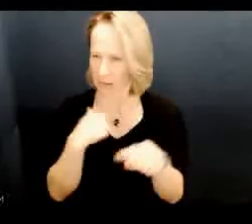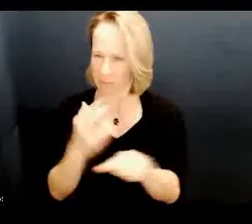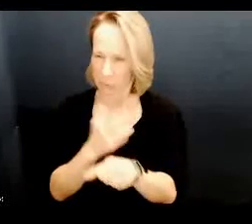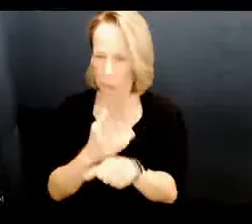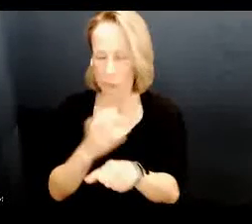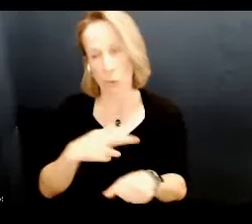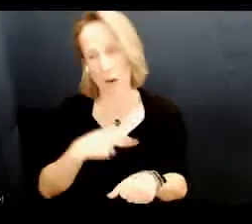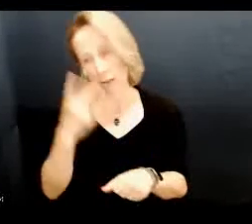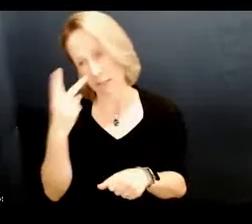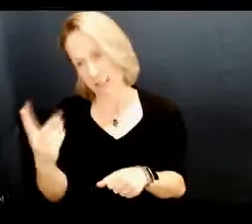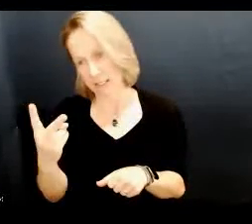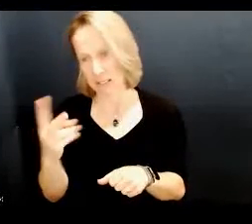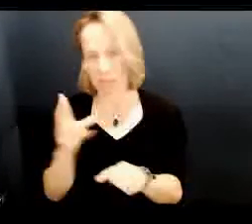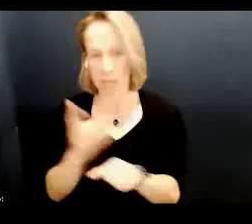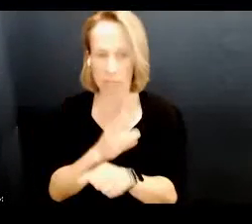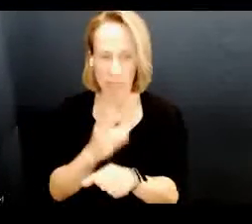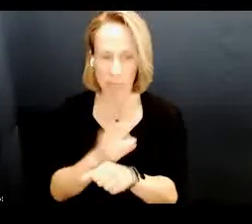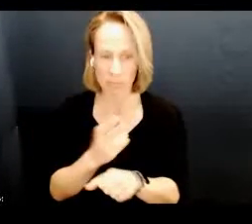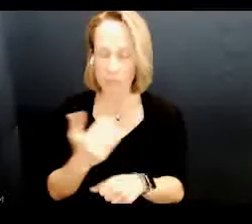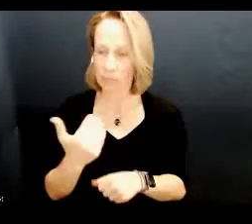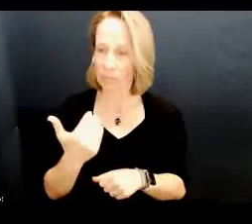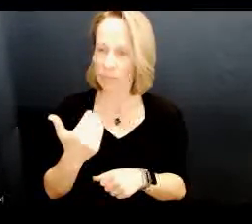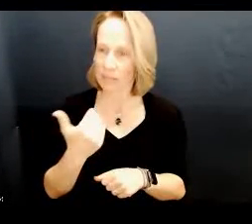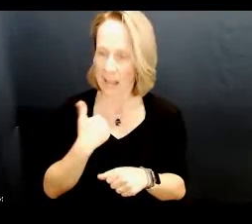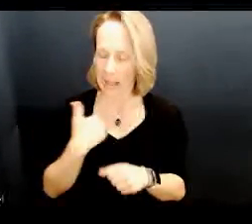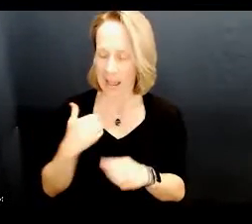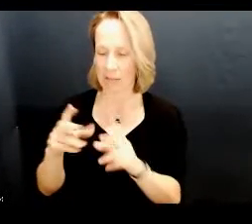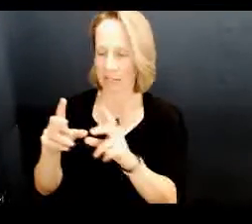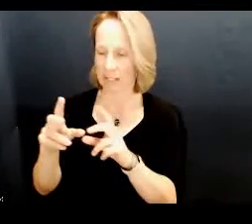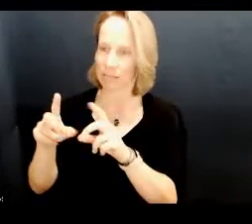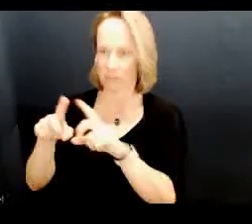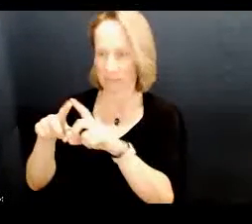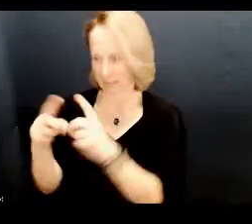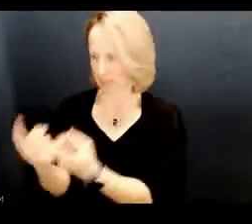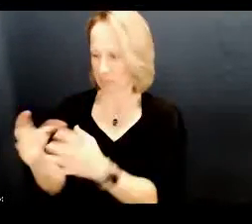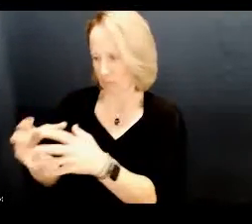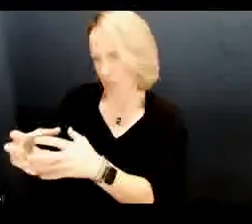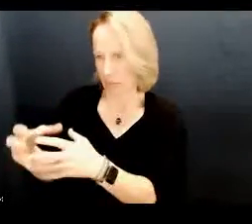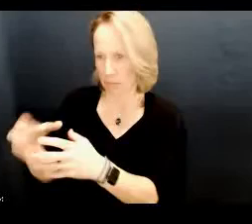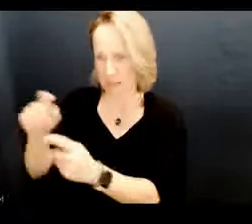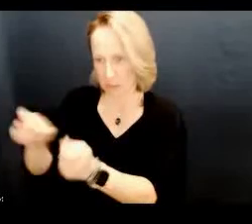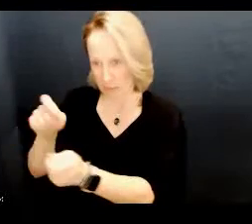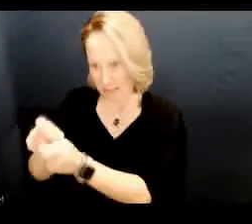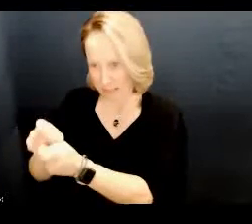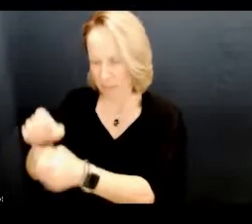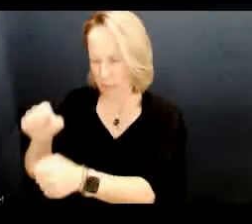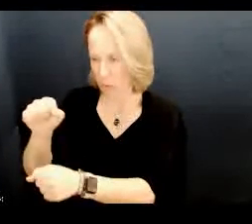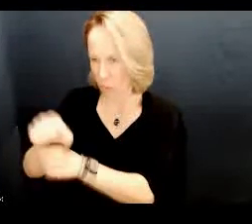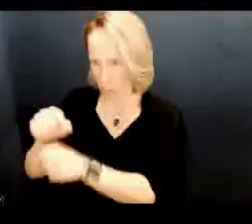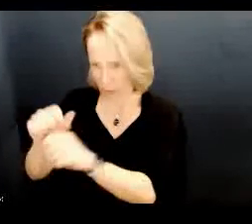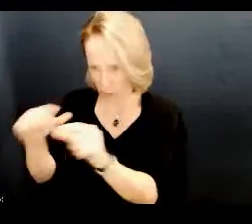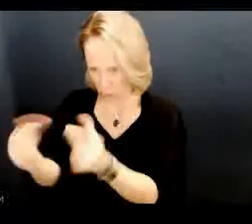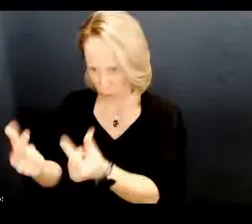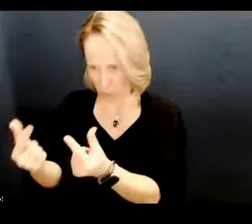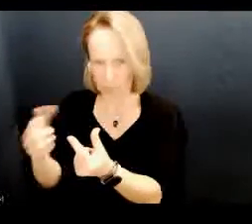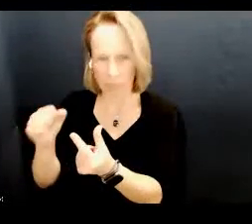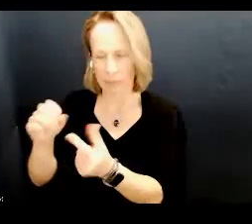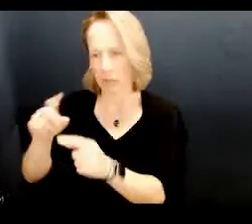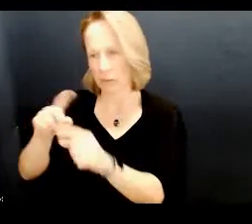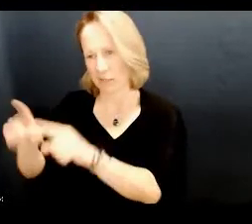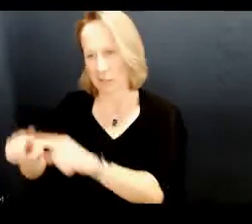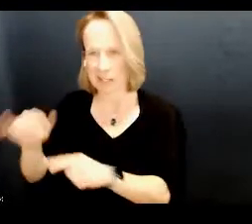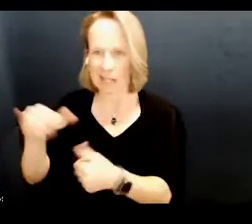is having discipline-specific work groups. So this would be when all of the different types of disciplines, so law enforcement,